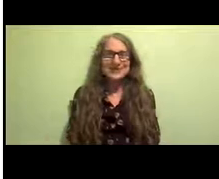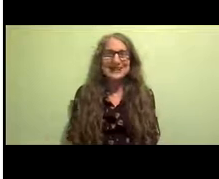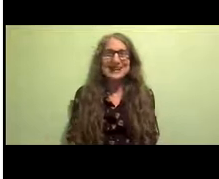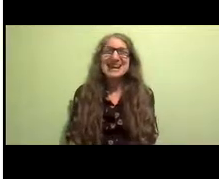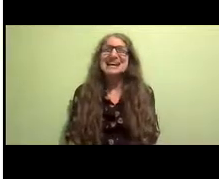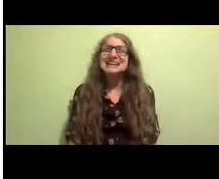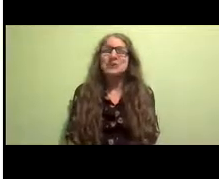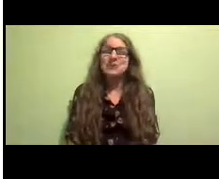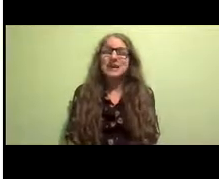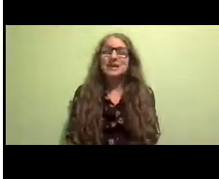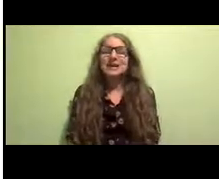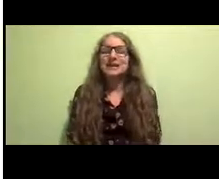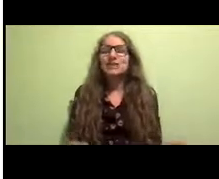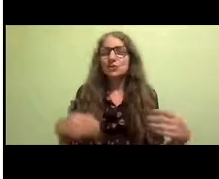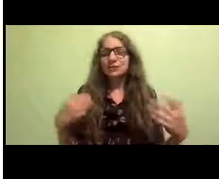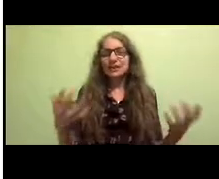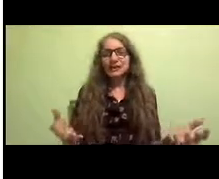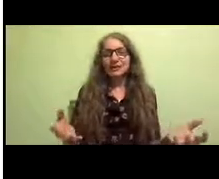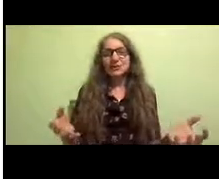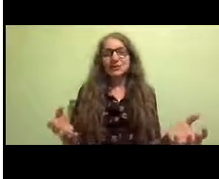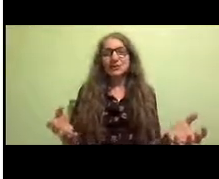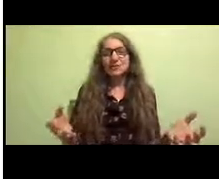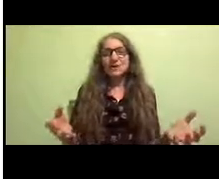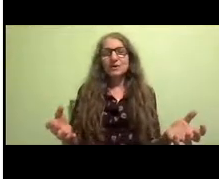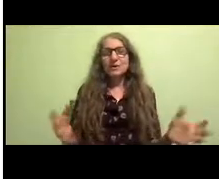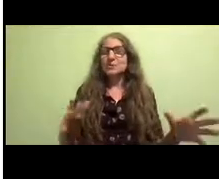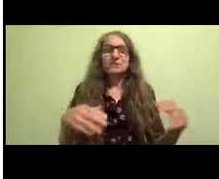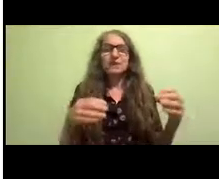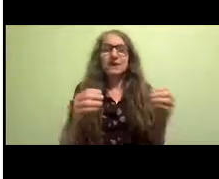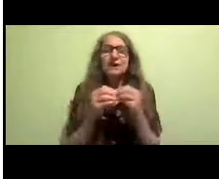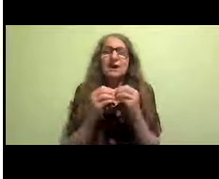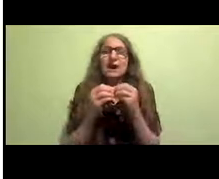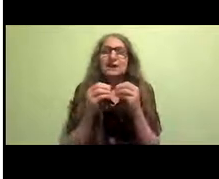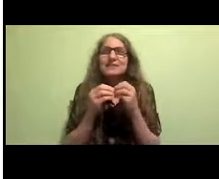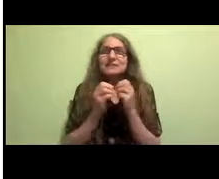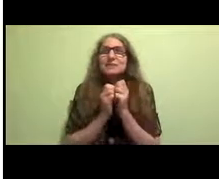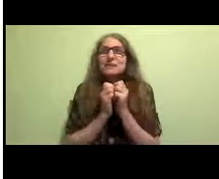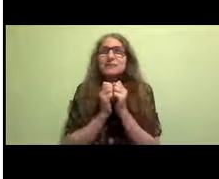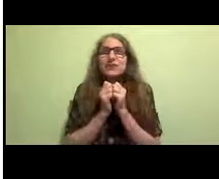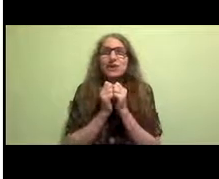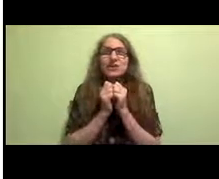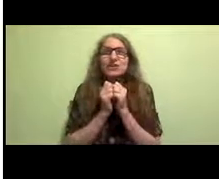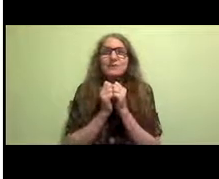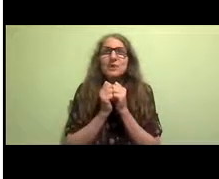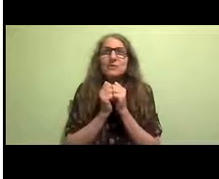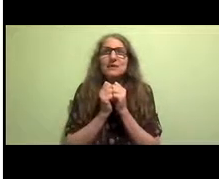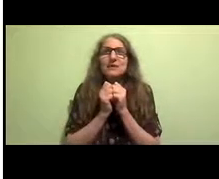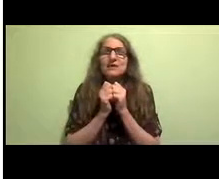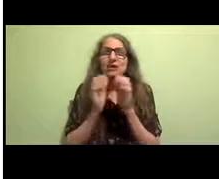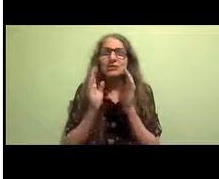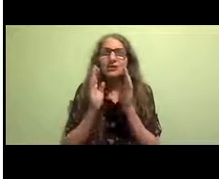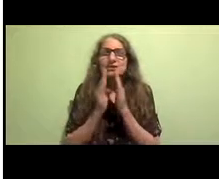evolved. So, you know, normally you know, I think sometimes with art that we can